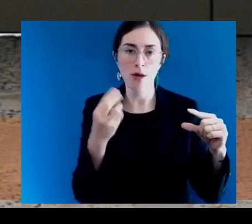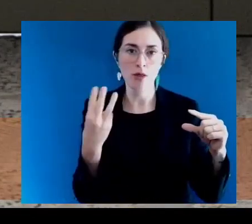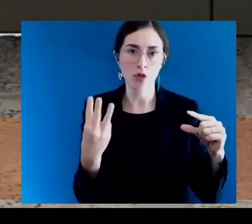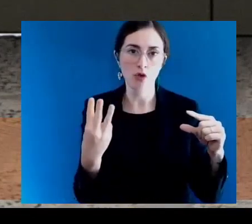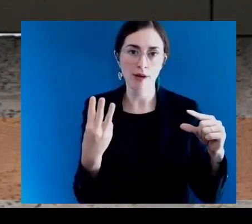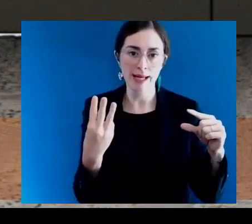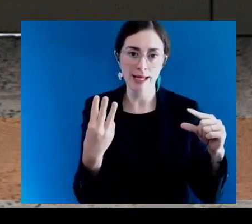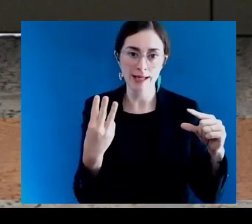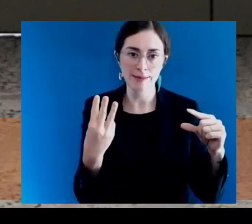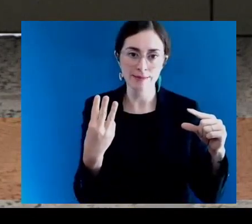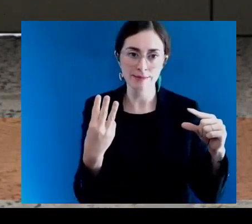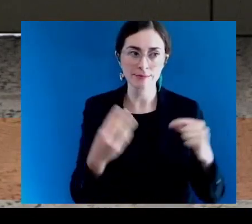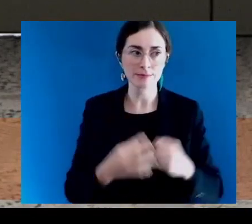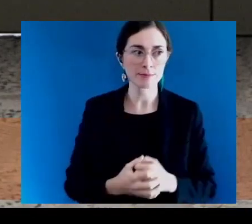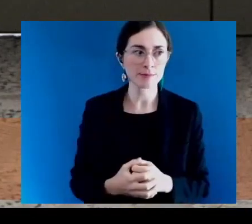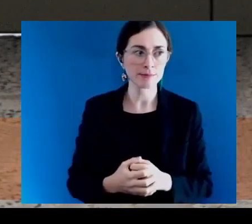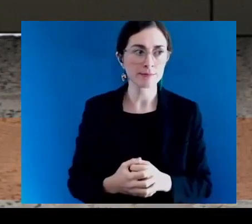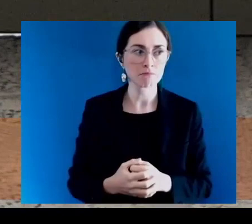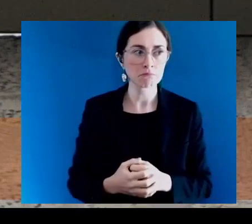2.3, hypothecated revenue.